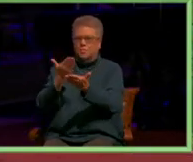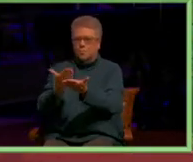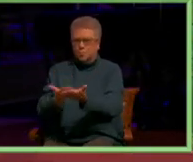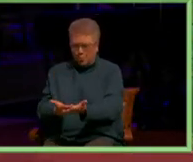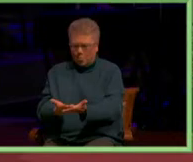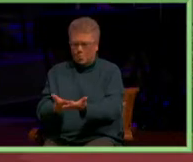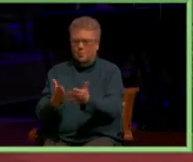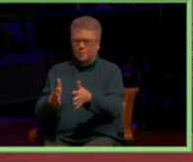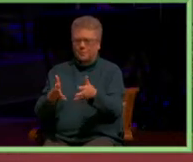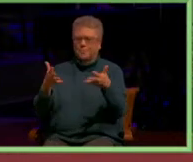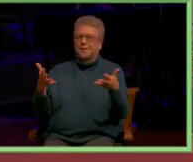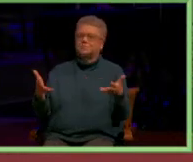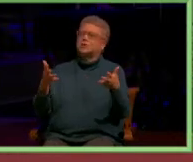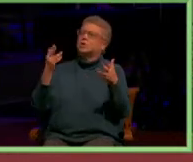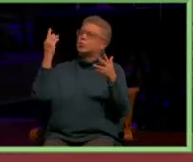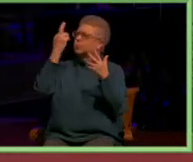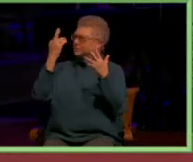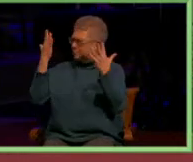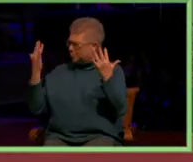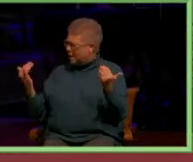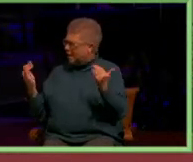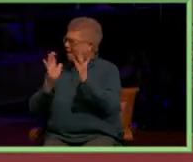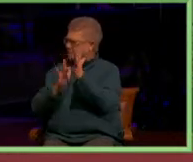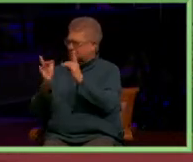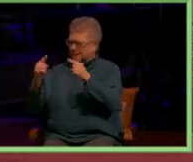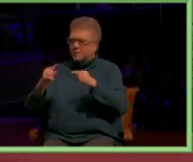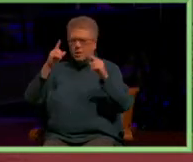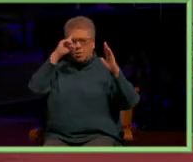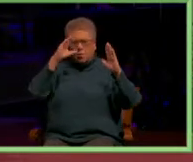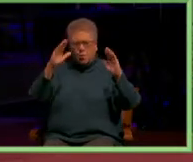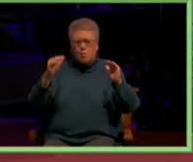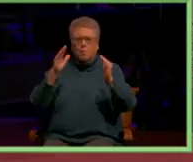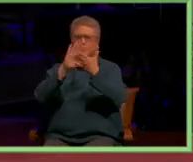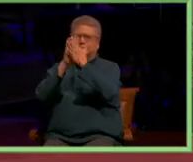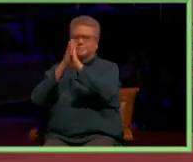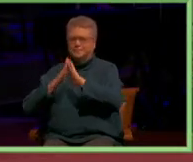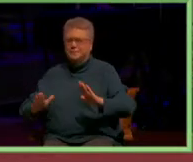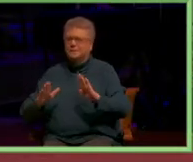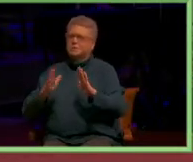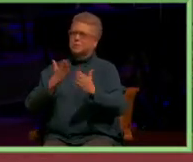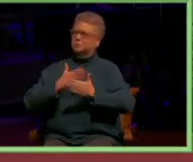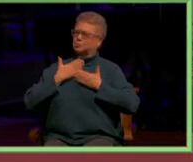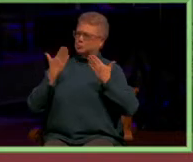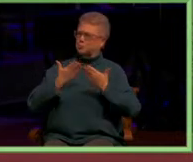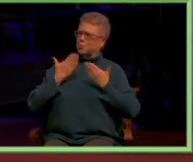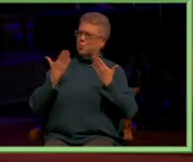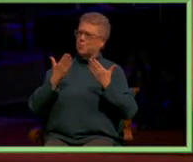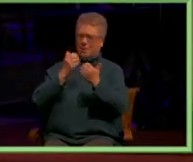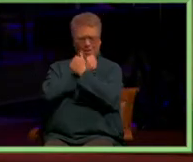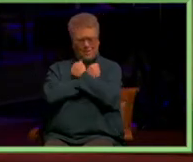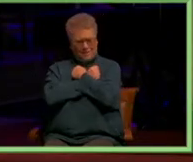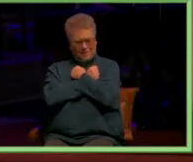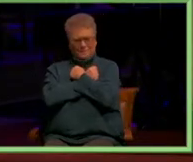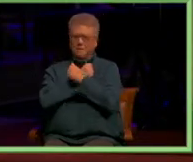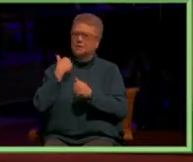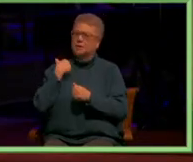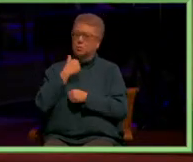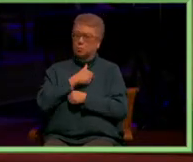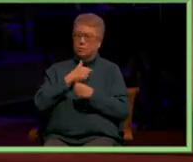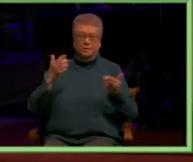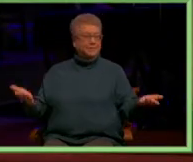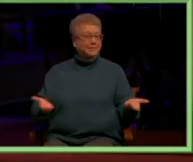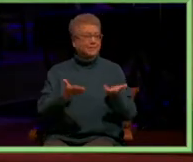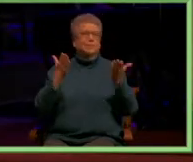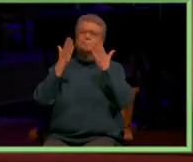the reason why Jesus came, hope and peace and joy and love. And so we're thankful for being